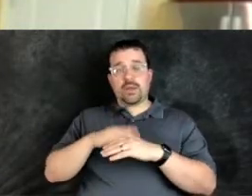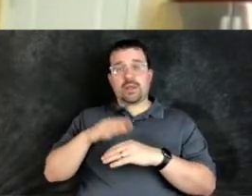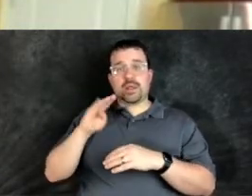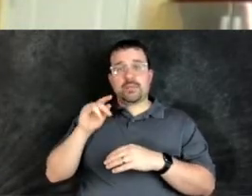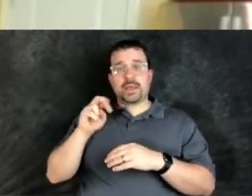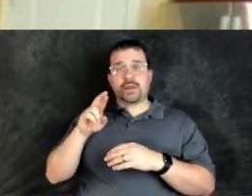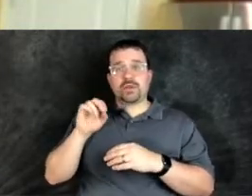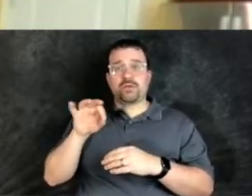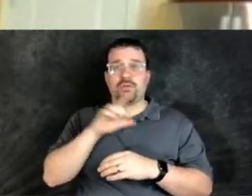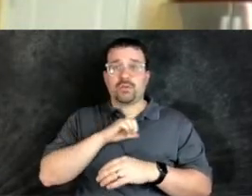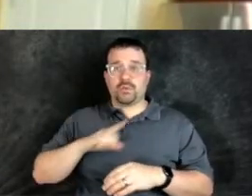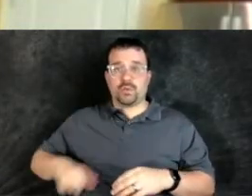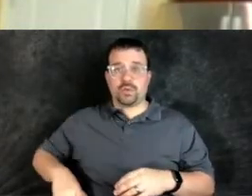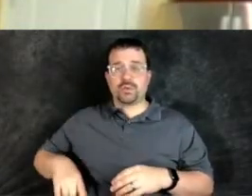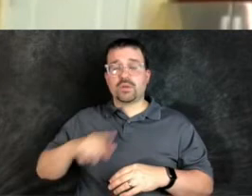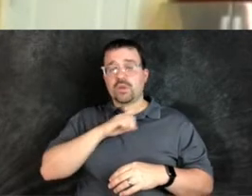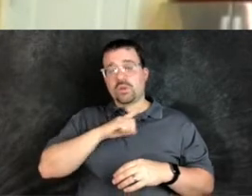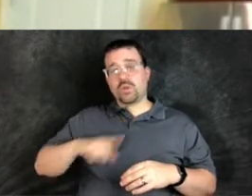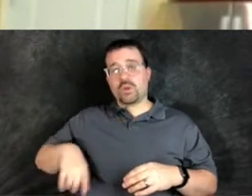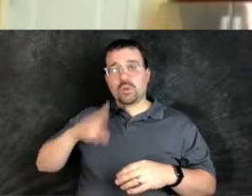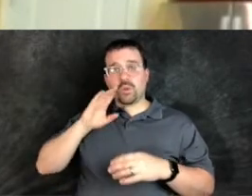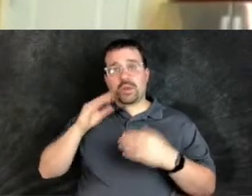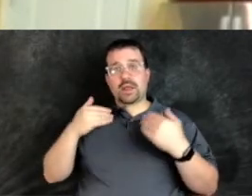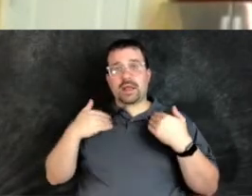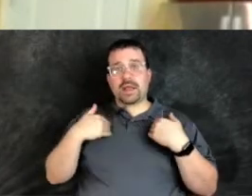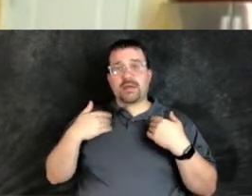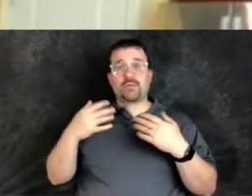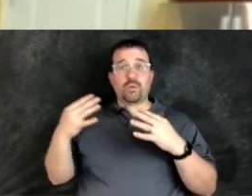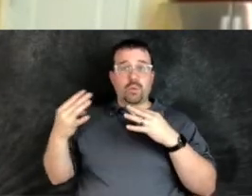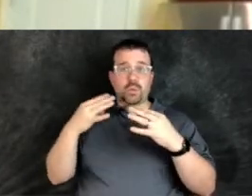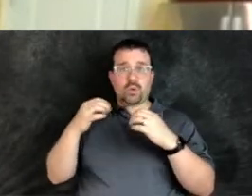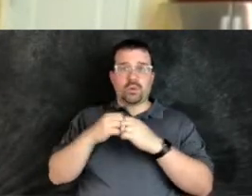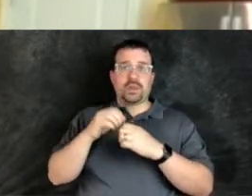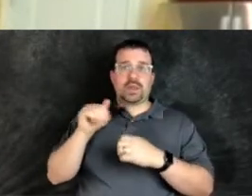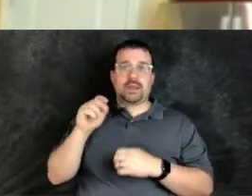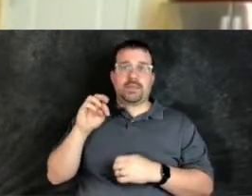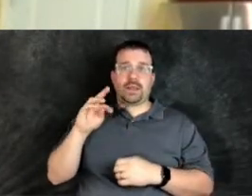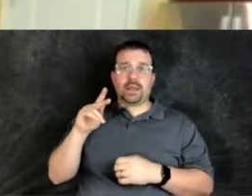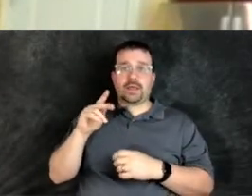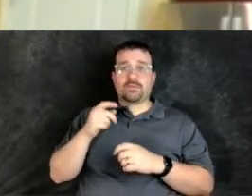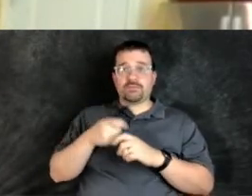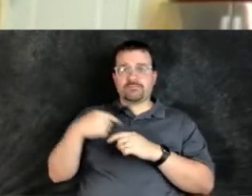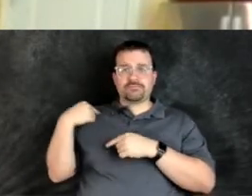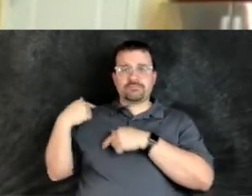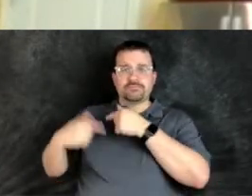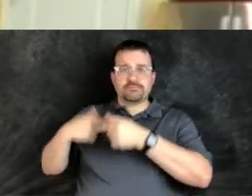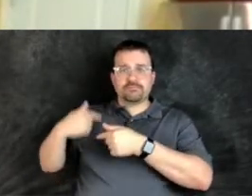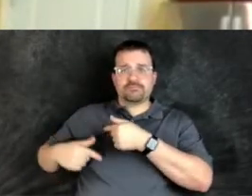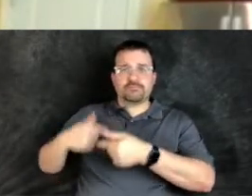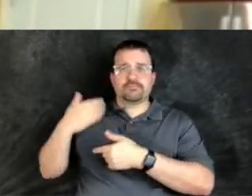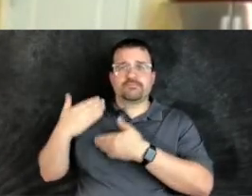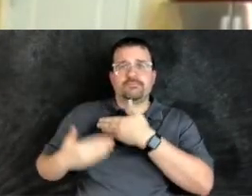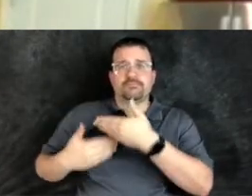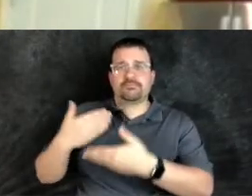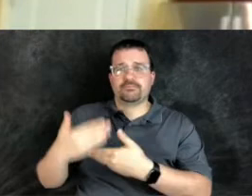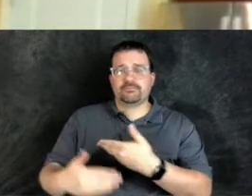of the Lord will have war with Amalek from generation to